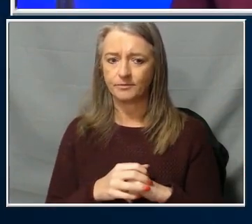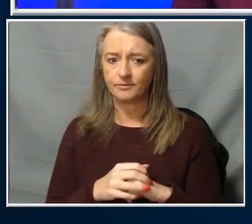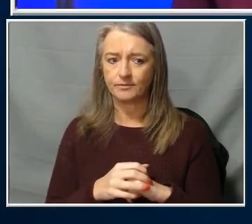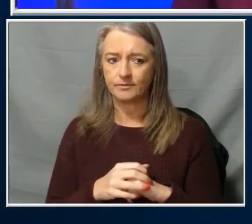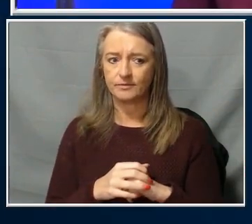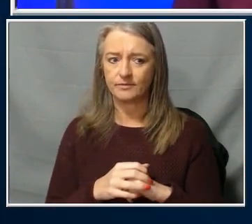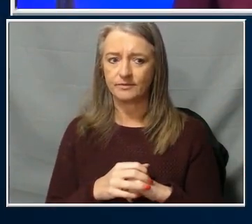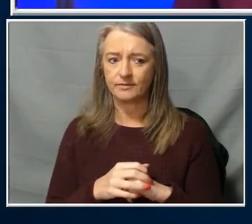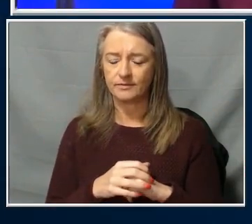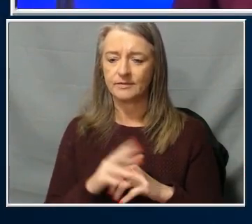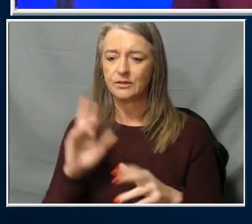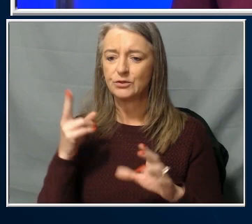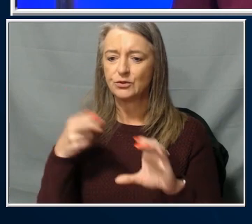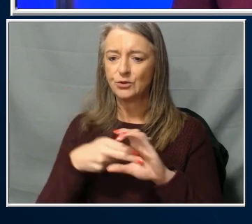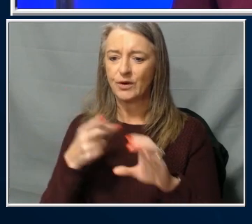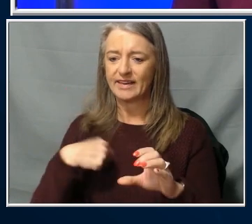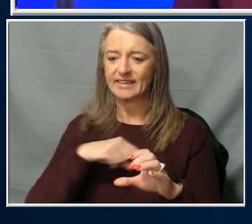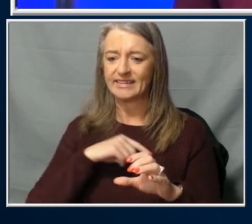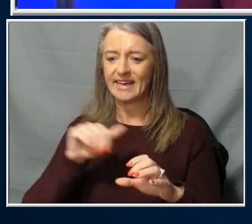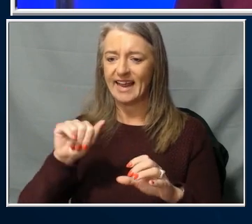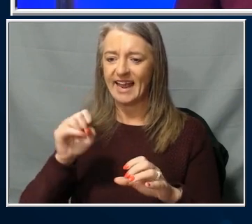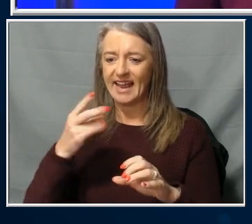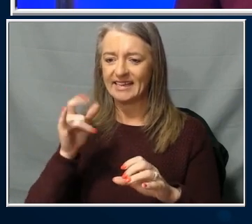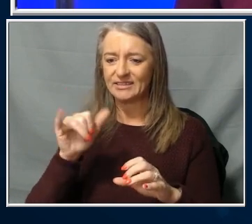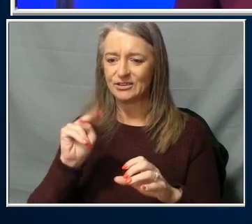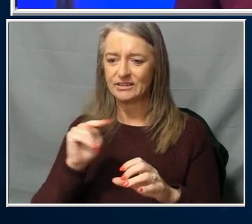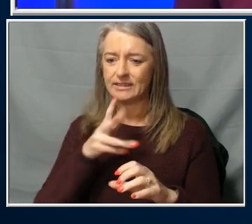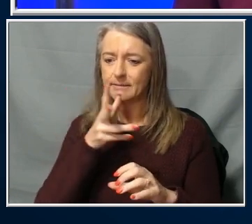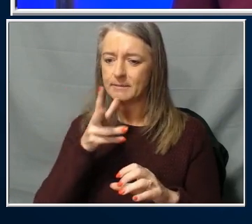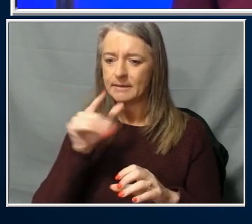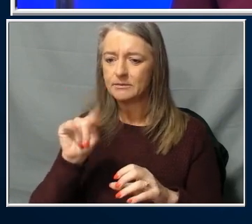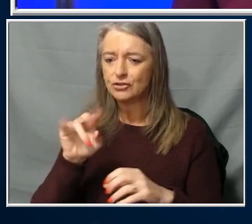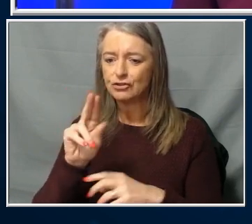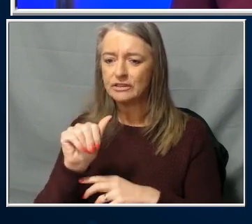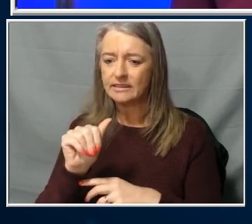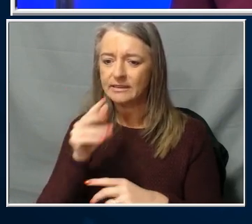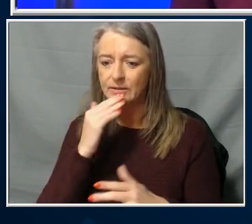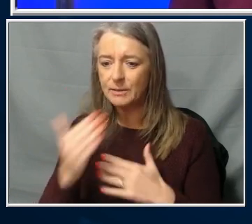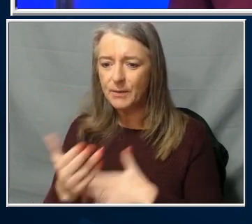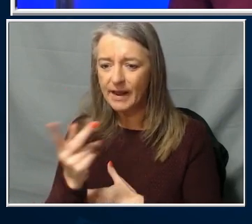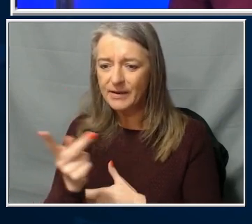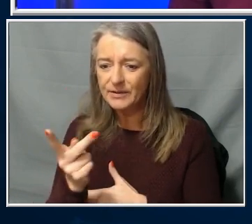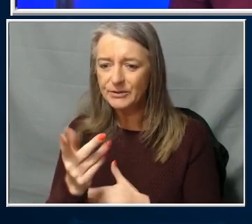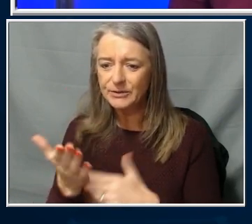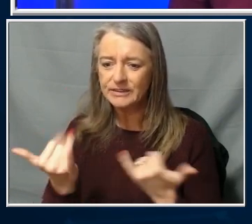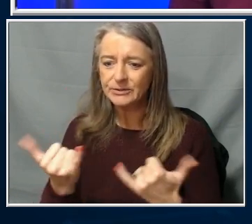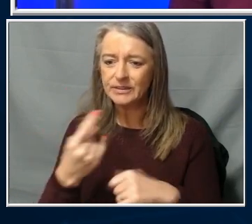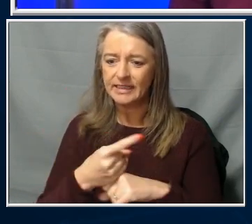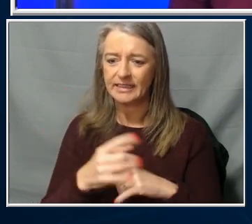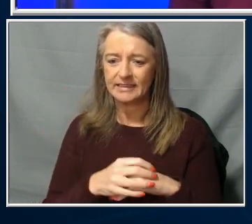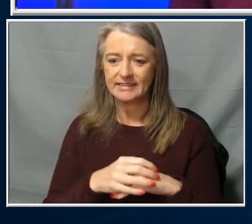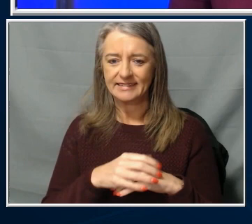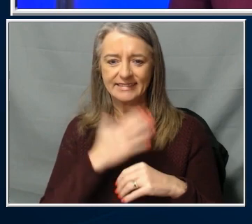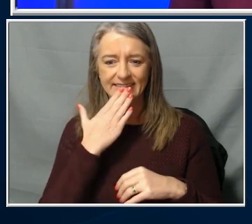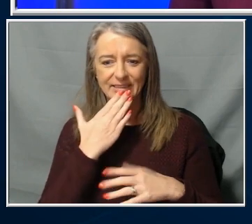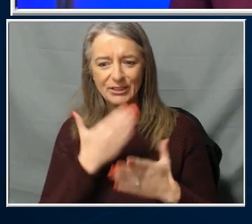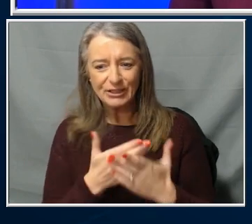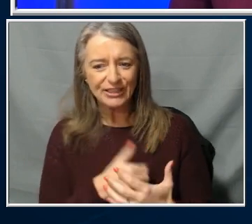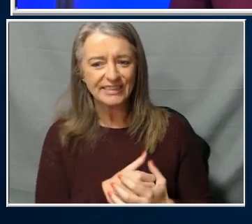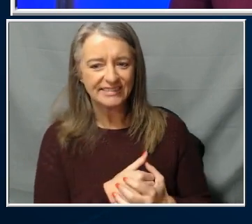And joining us now virtually is Ashlyn and her mom, Gina. Good morning, girls. How are you both doing today? Good.